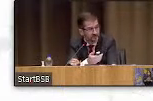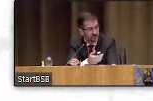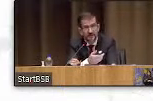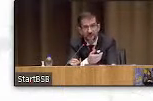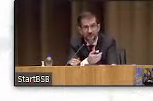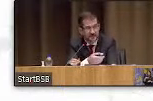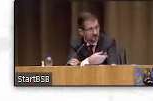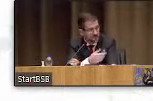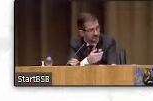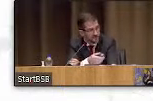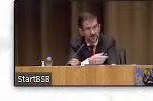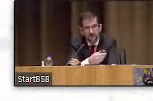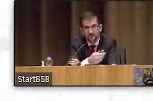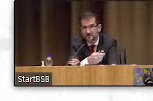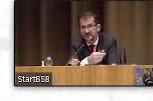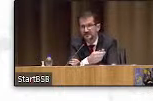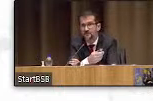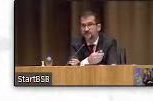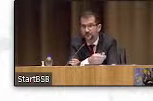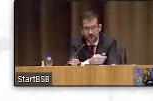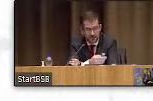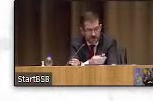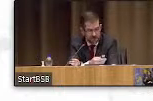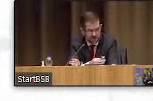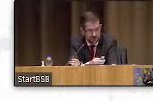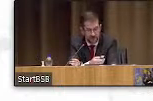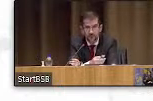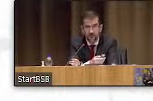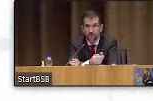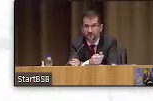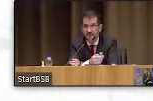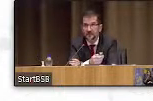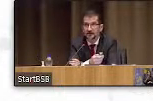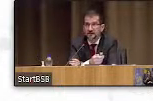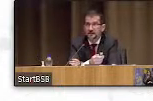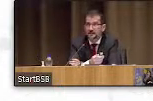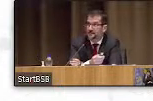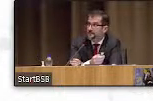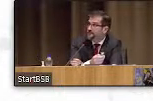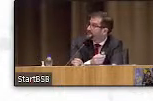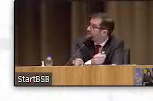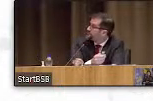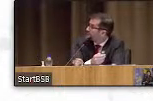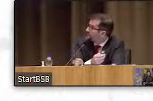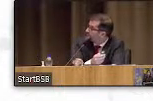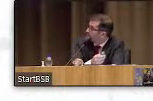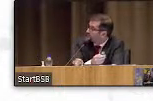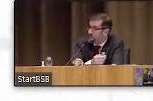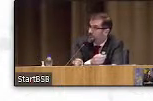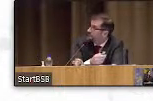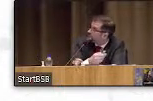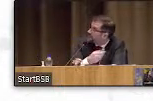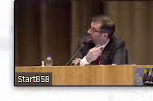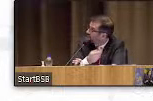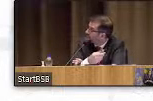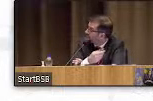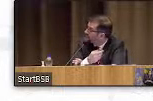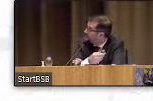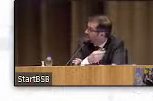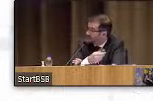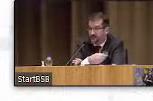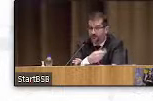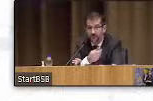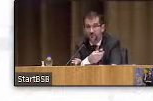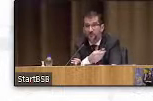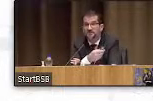So we have more than 1,500 beds and more than 10,000 employees.